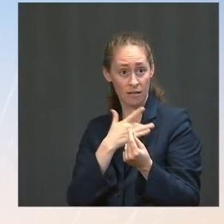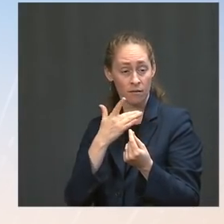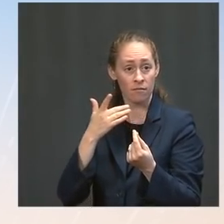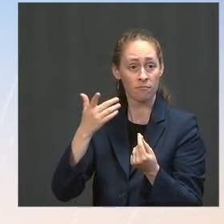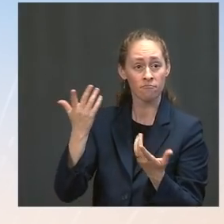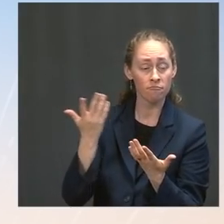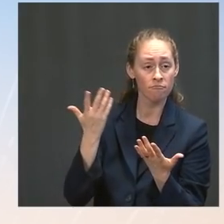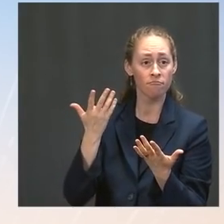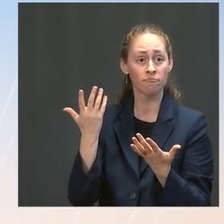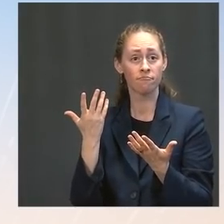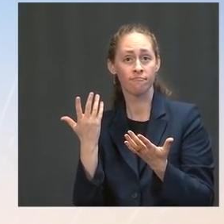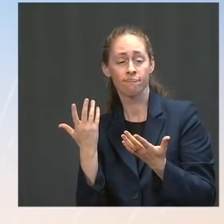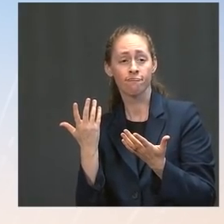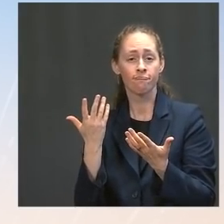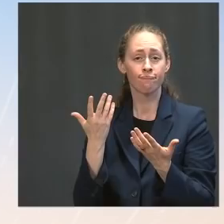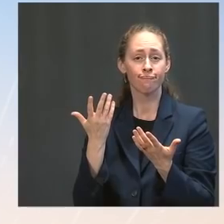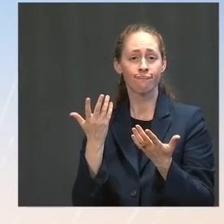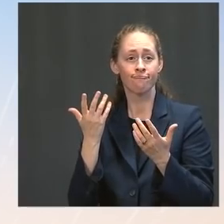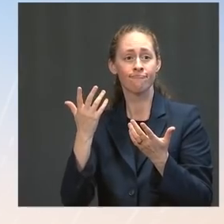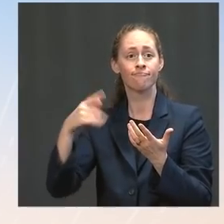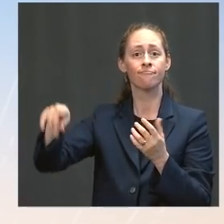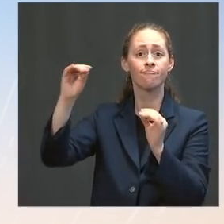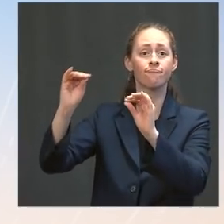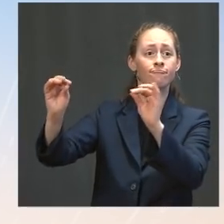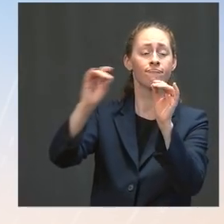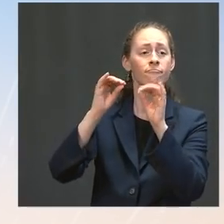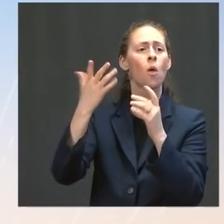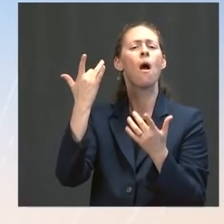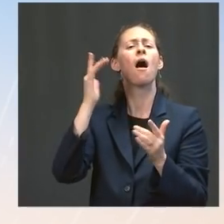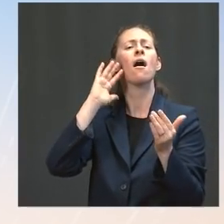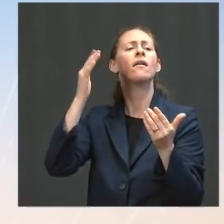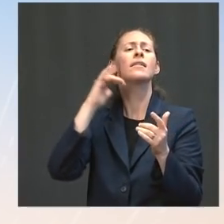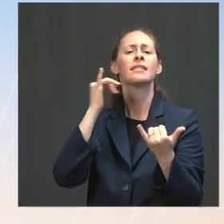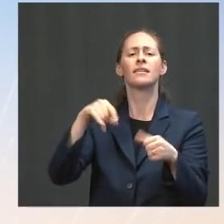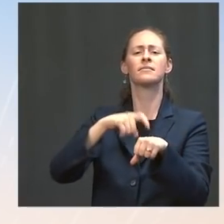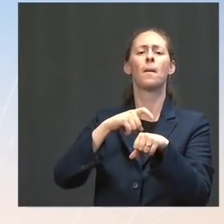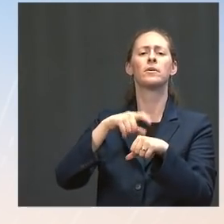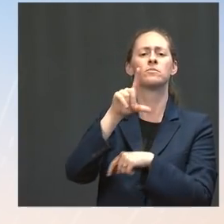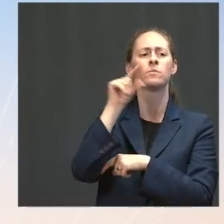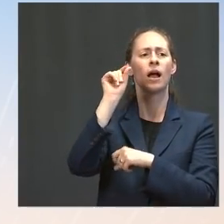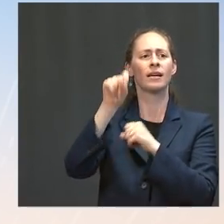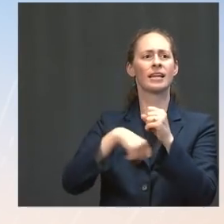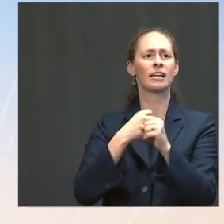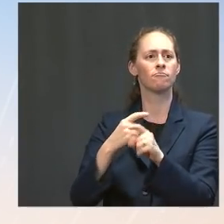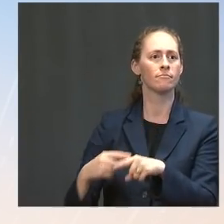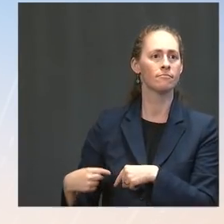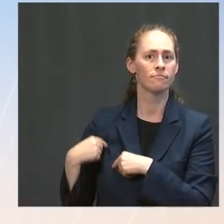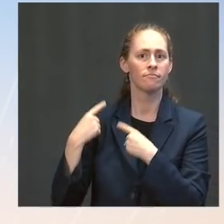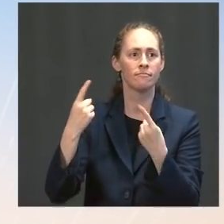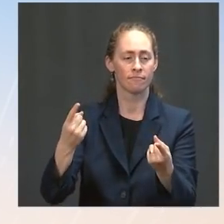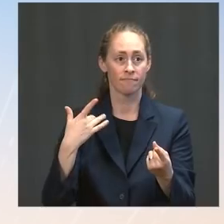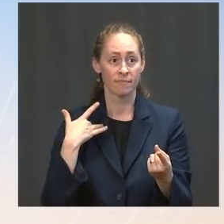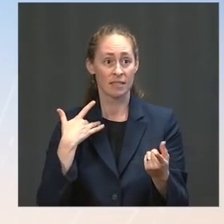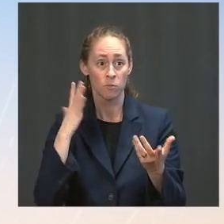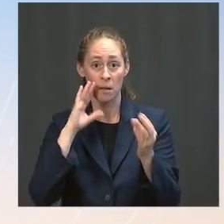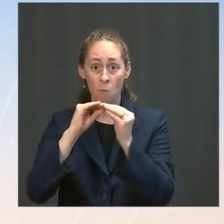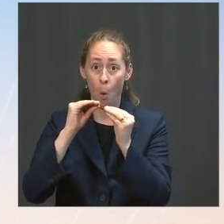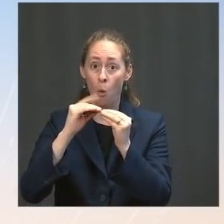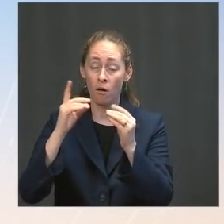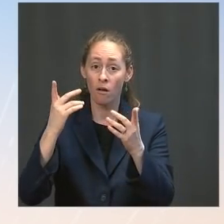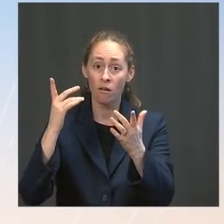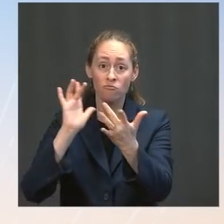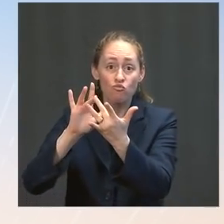Any decisions on these things to be announced, though? We'll have more to say once the meeting concludes. Go ahead. Thanks, Jen. To follow up on my colleague Stephanie's question, she asked